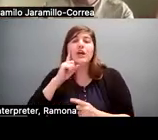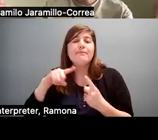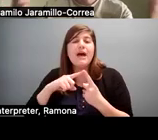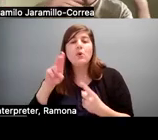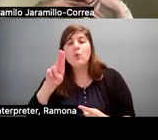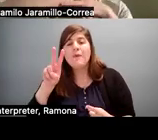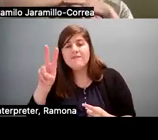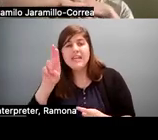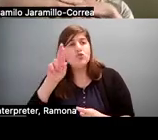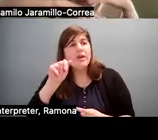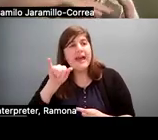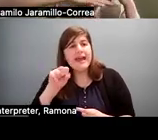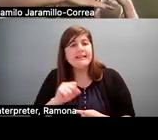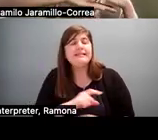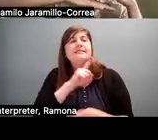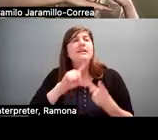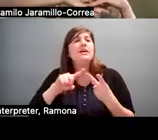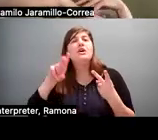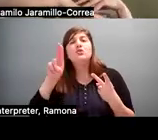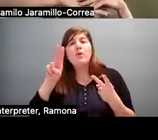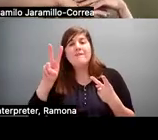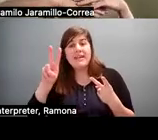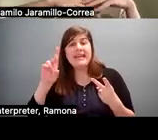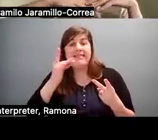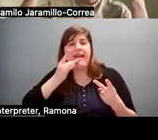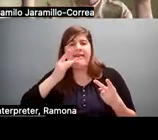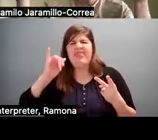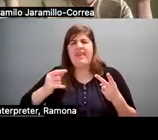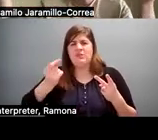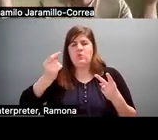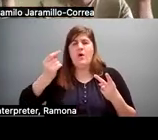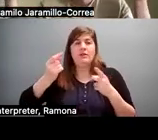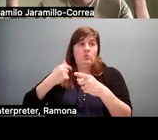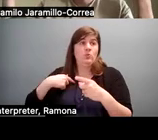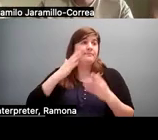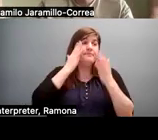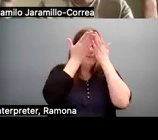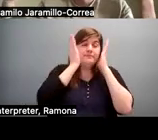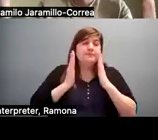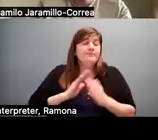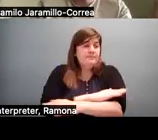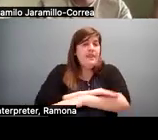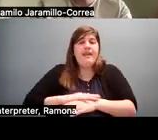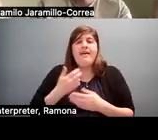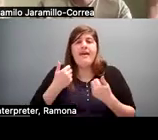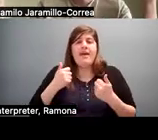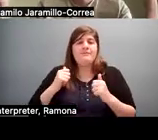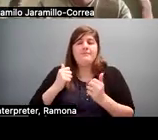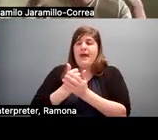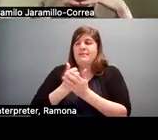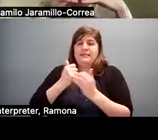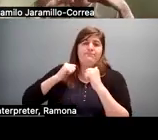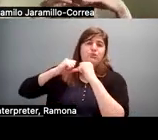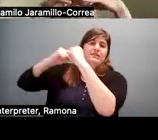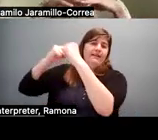UV light that we have to put sunblock on because that protects us from the UV. But most of the harmful plasma and energy coming from the sun is